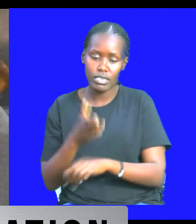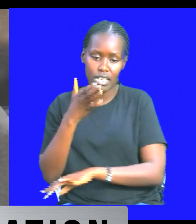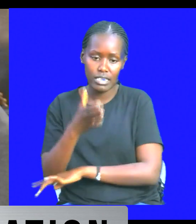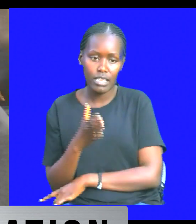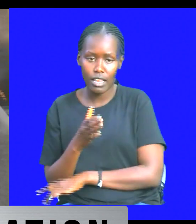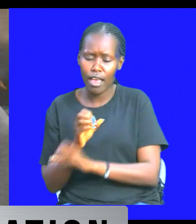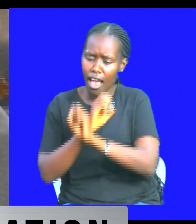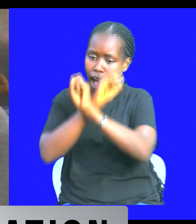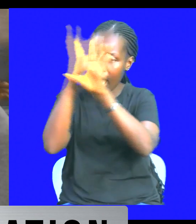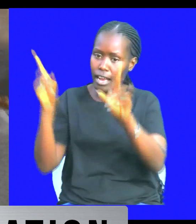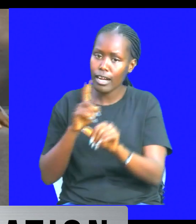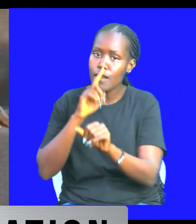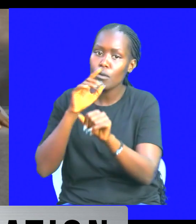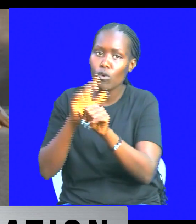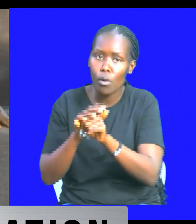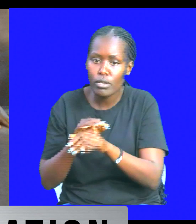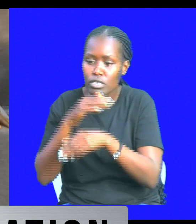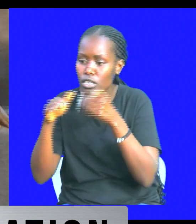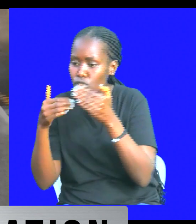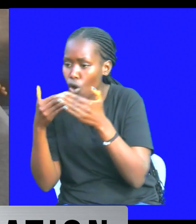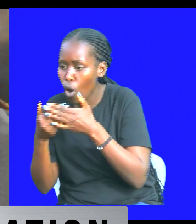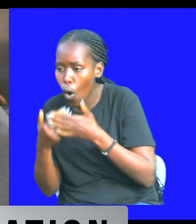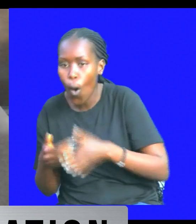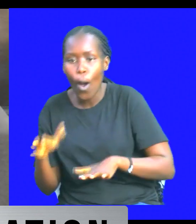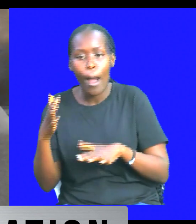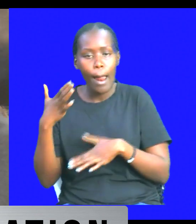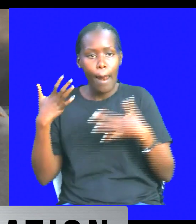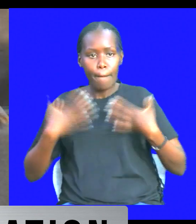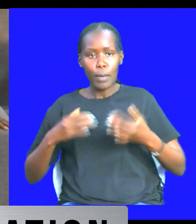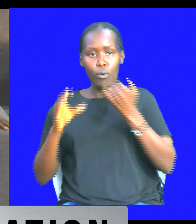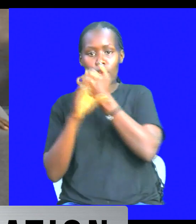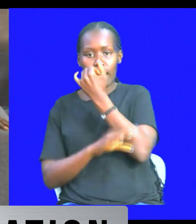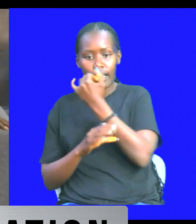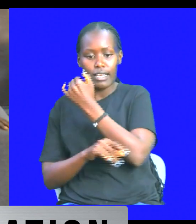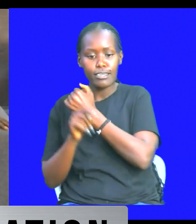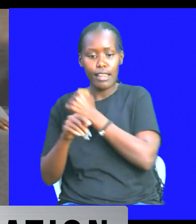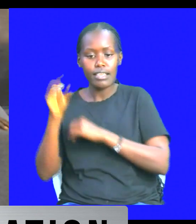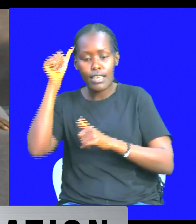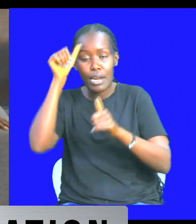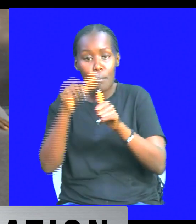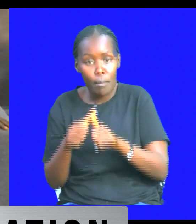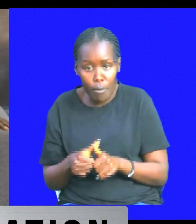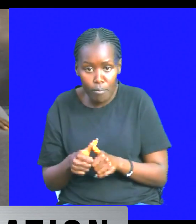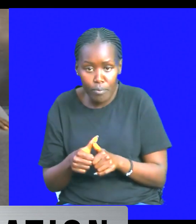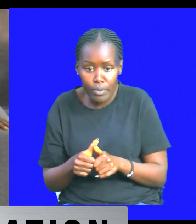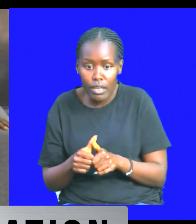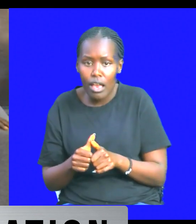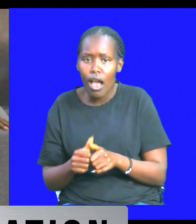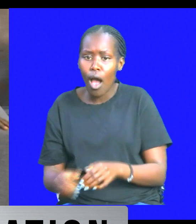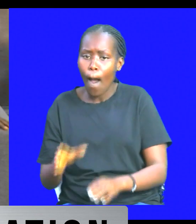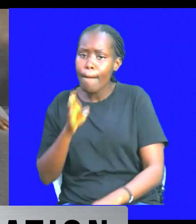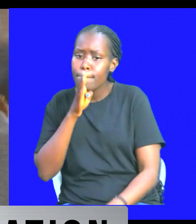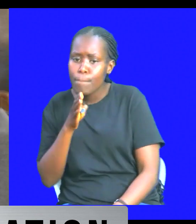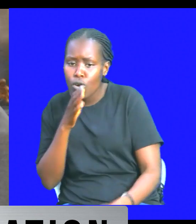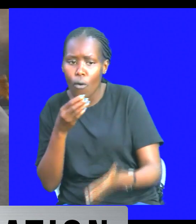very clear promise that everybody who is living in this country must remember, was that they said that mambo ya kuomba pesa